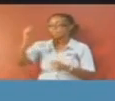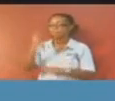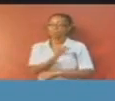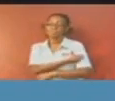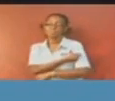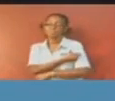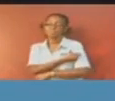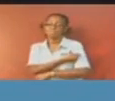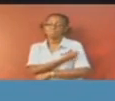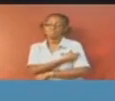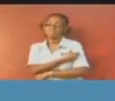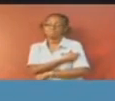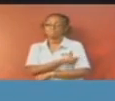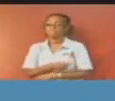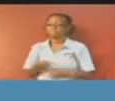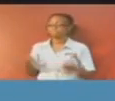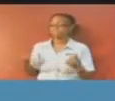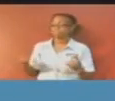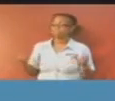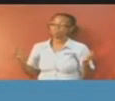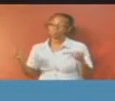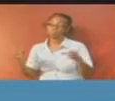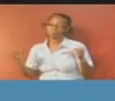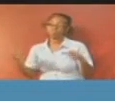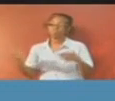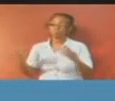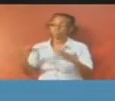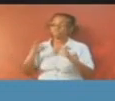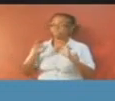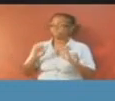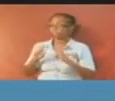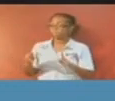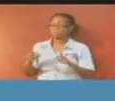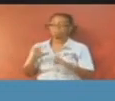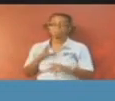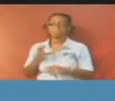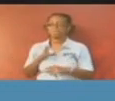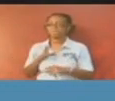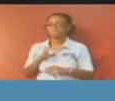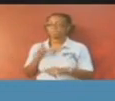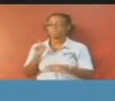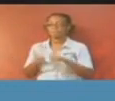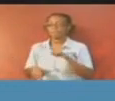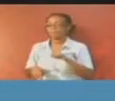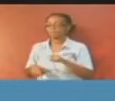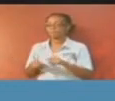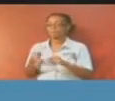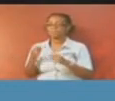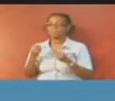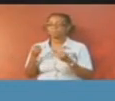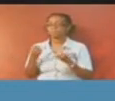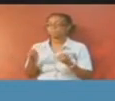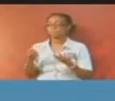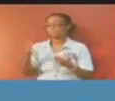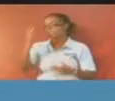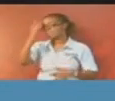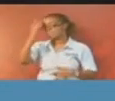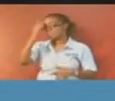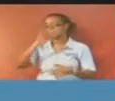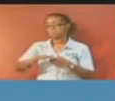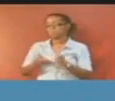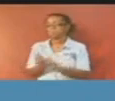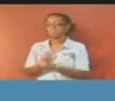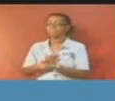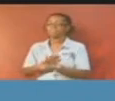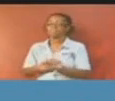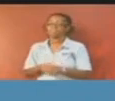Vaccines are as important to your overall health as diet and exercise. Vaccinations can mean the difference between life and death, and vaccines are safe